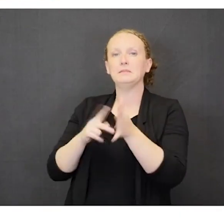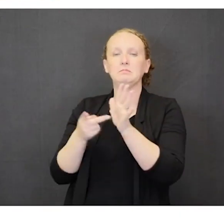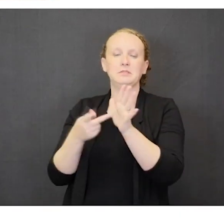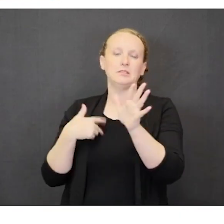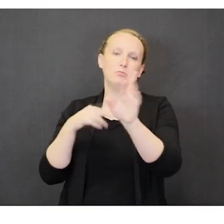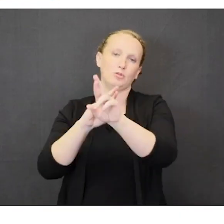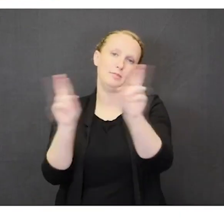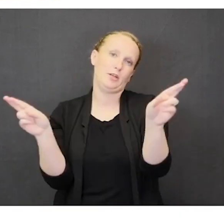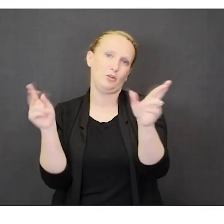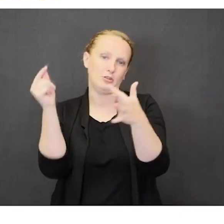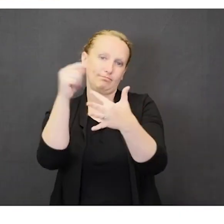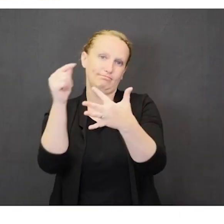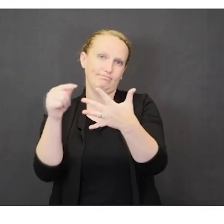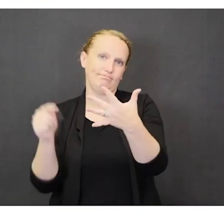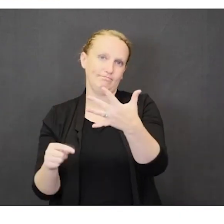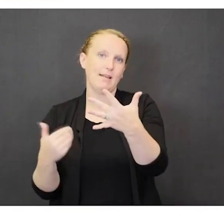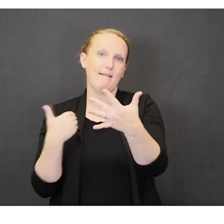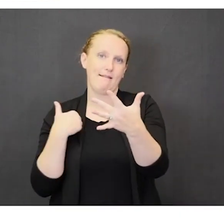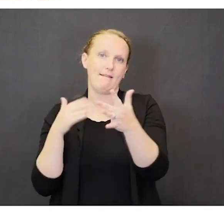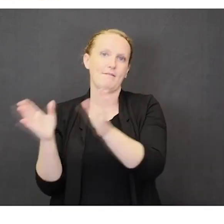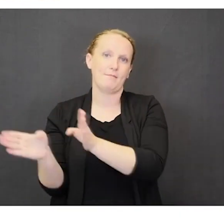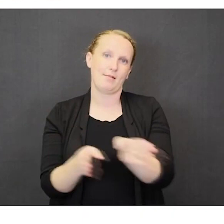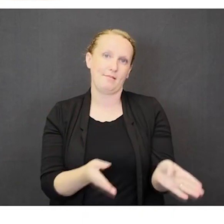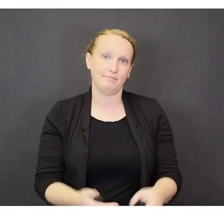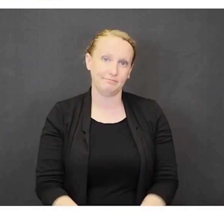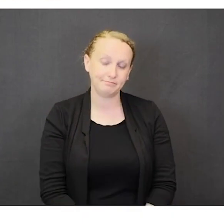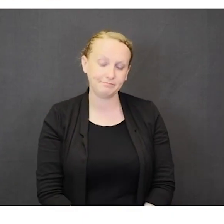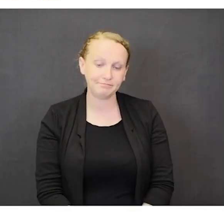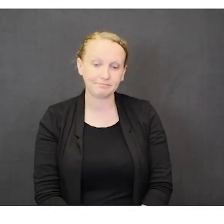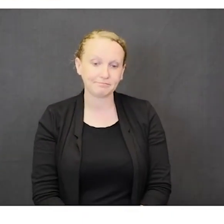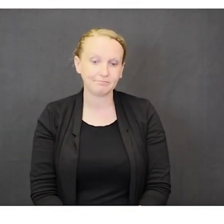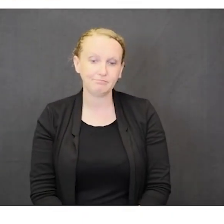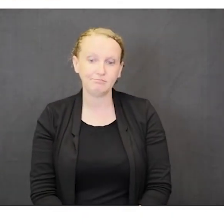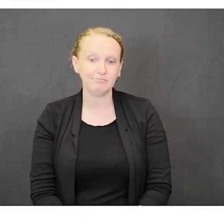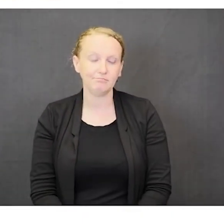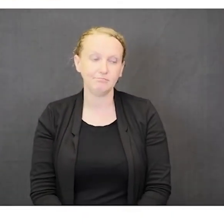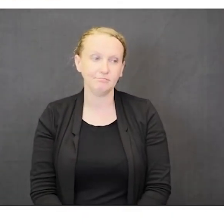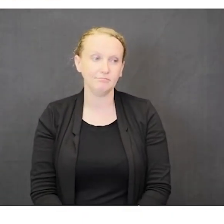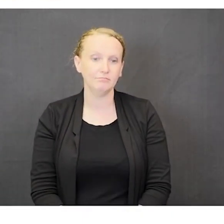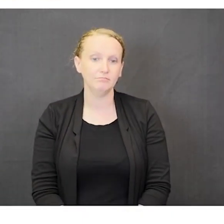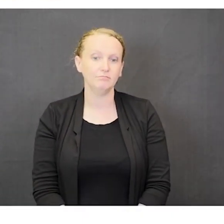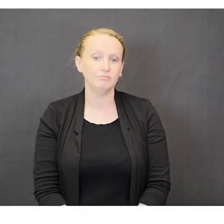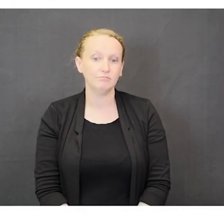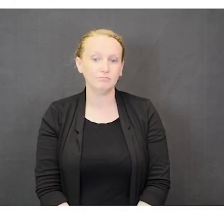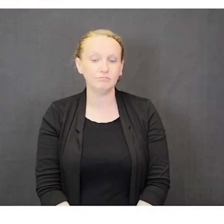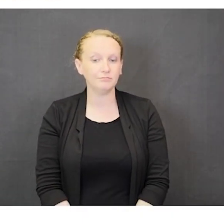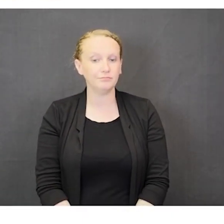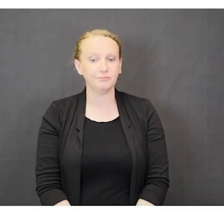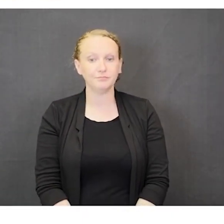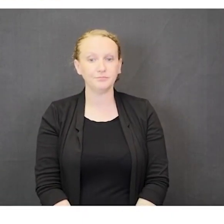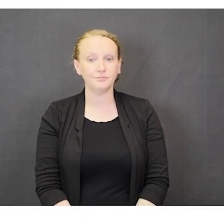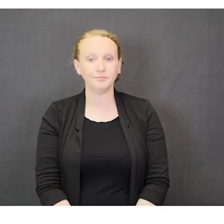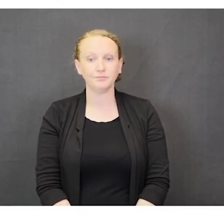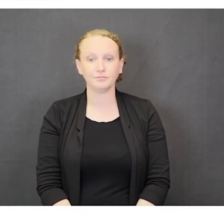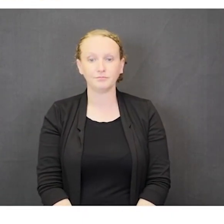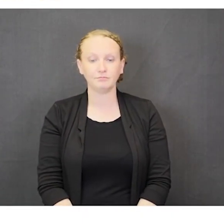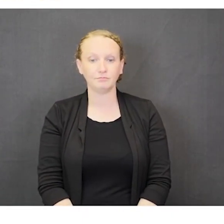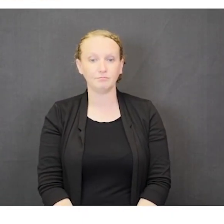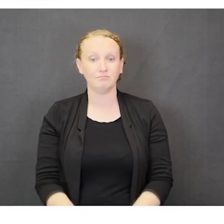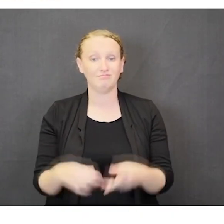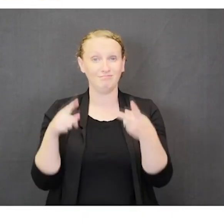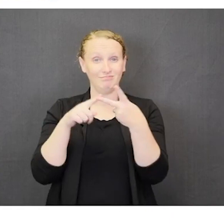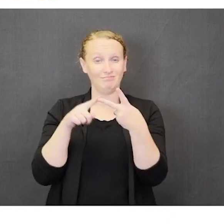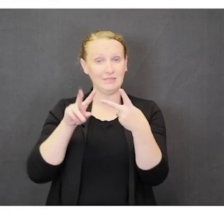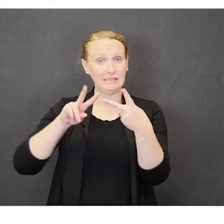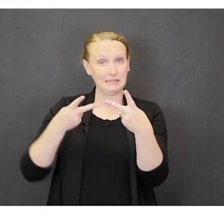it. So truly take the time and come up with a plan if this is a big fear for you. And then the other one is